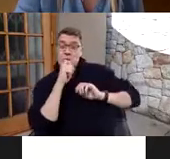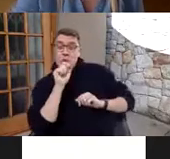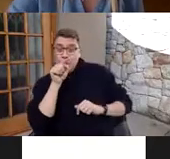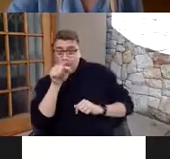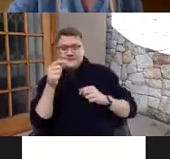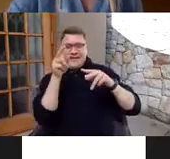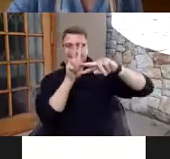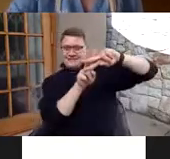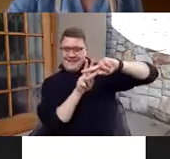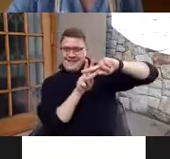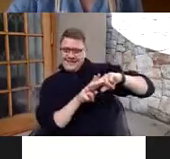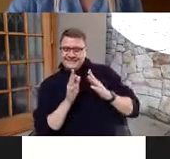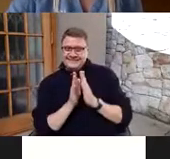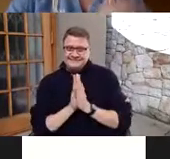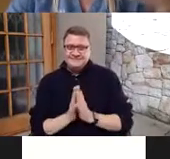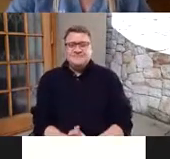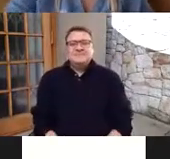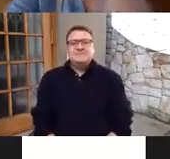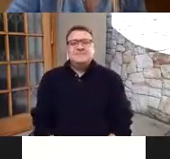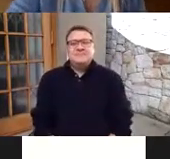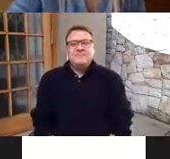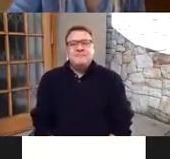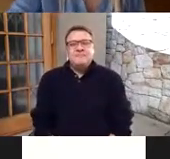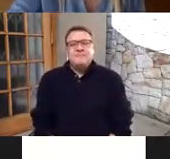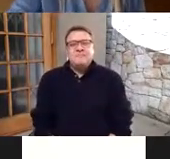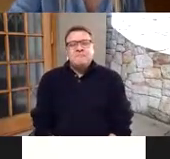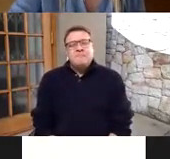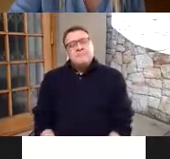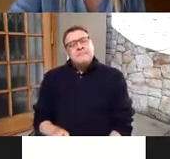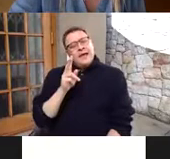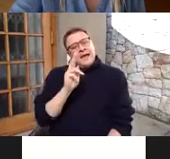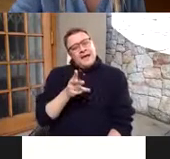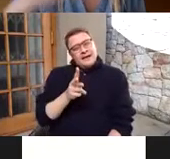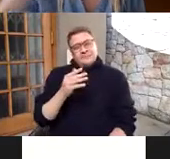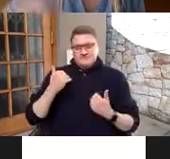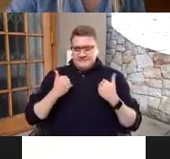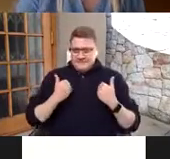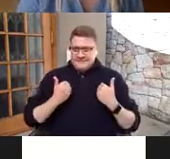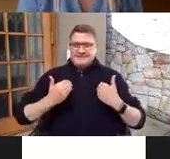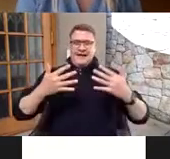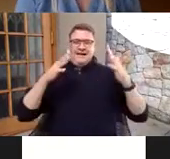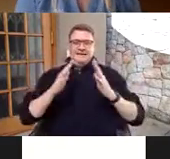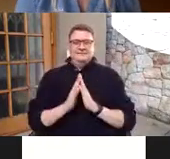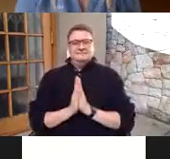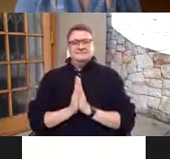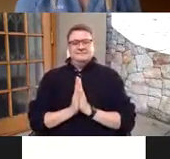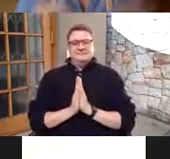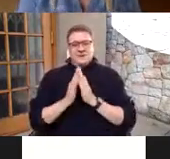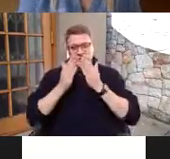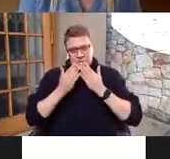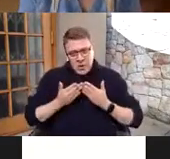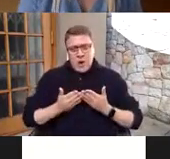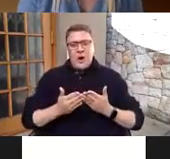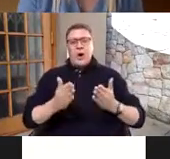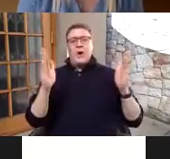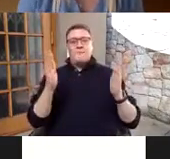hashtags. So again, let's start today's session. Let's officially open it.